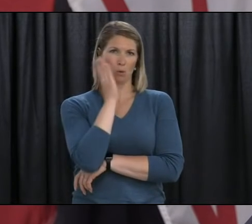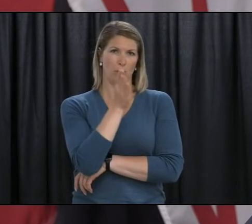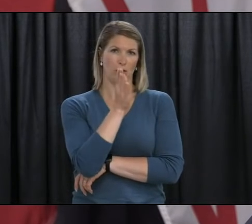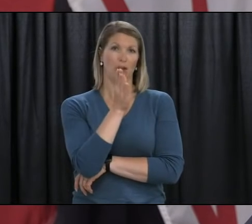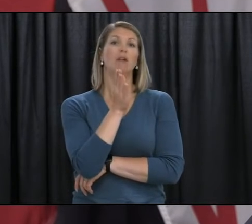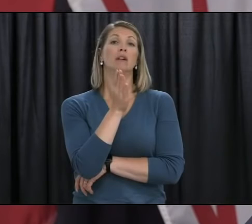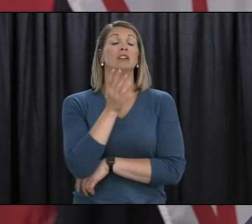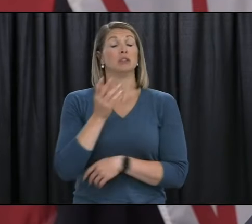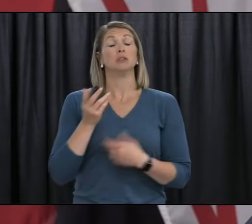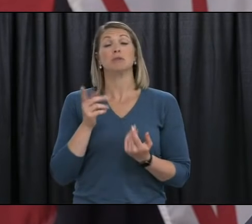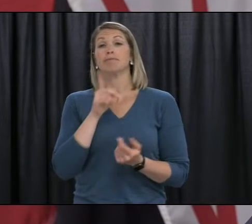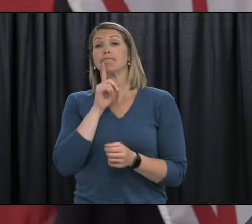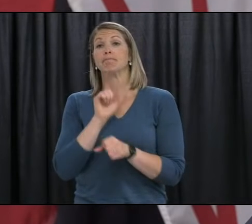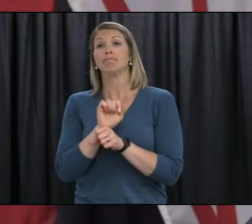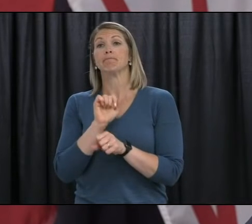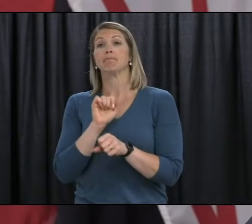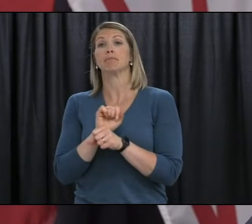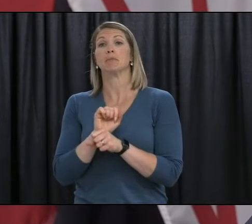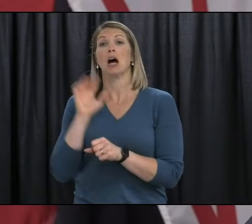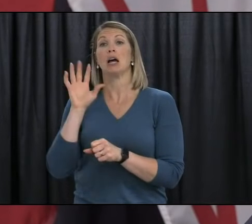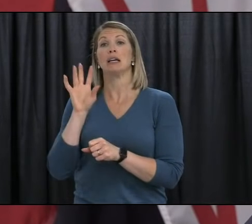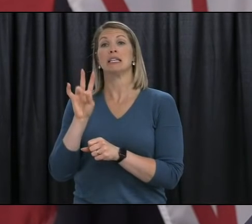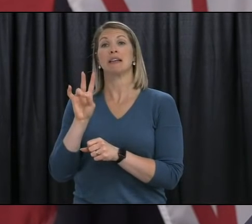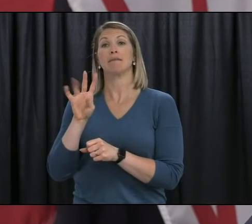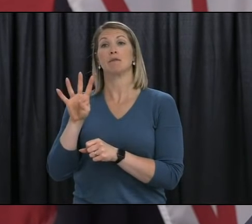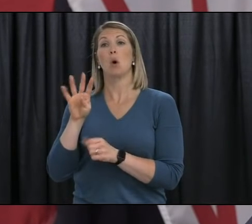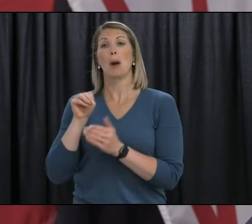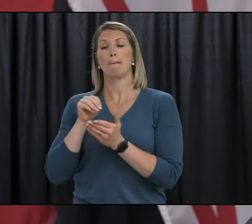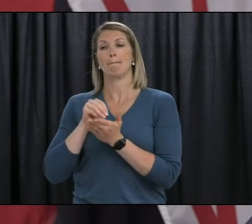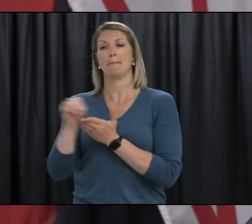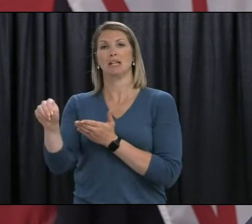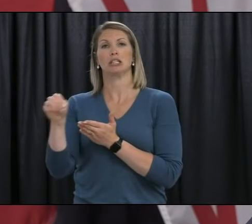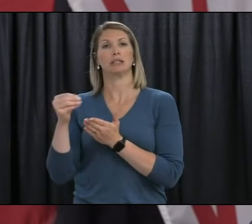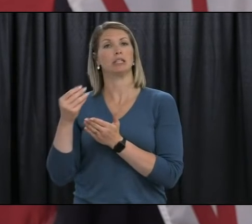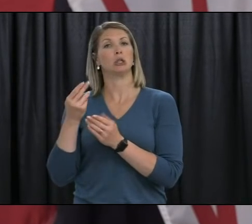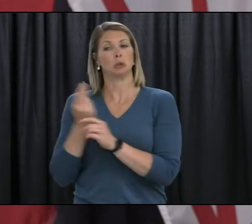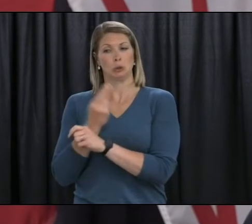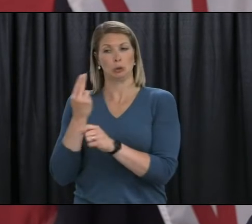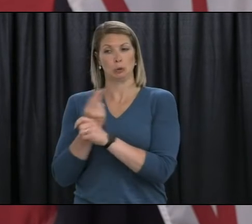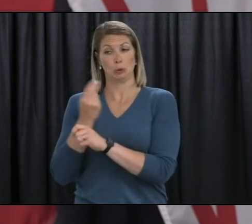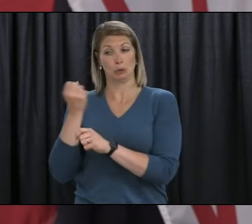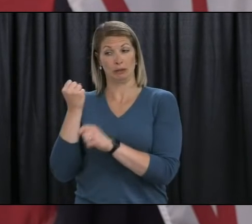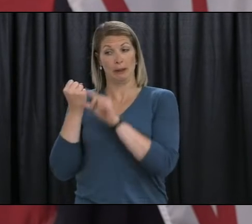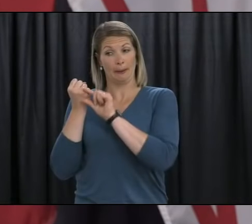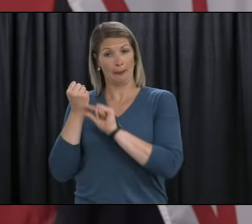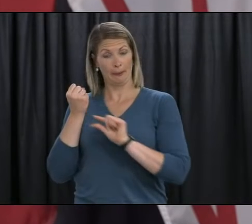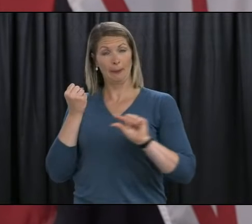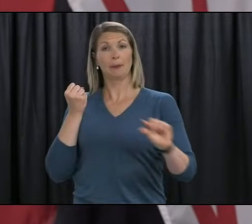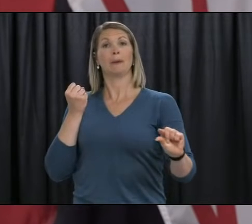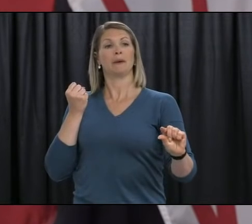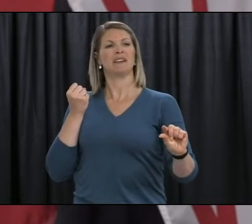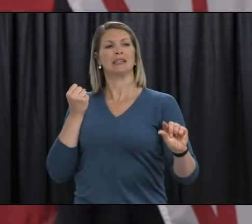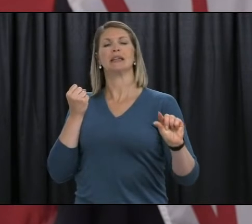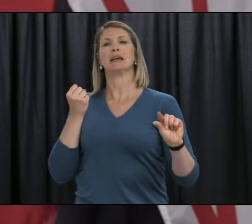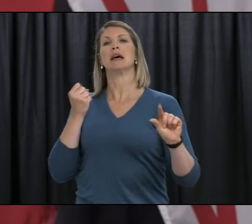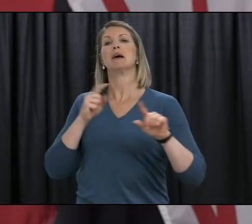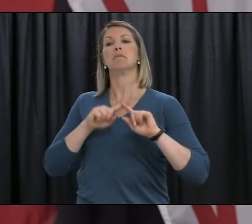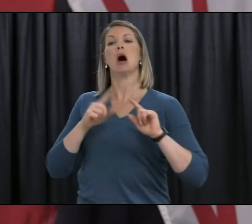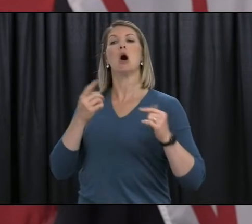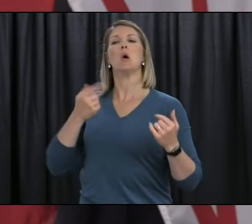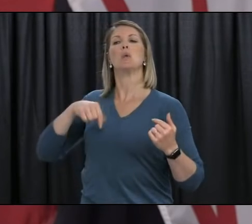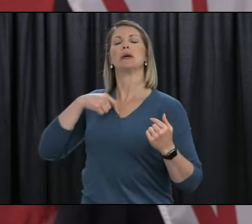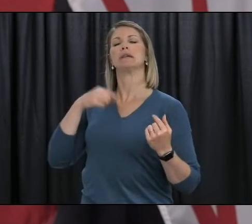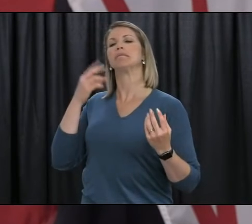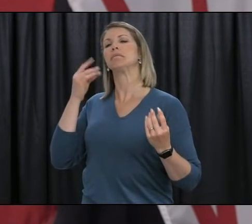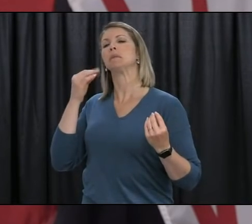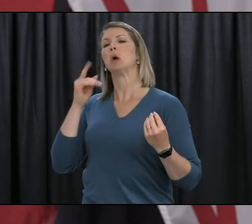been we put out there in the system, and there will be more as we continue to move through this. But we'll put the priority where we think the areas that would need it the most.